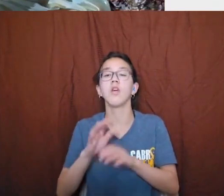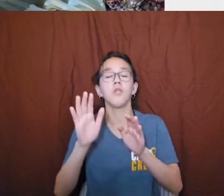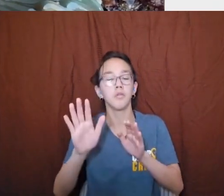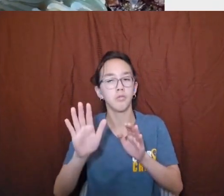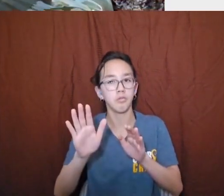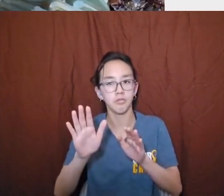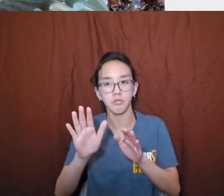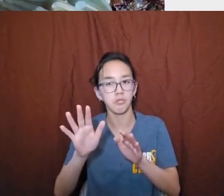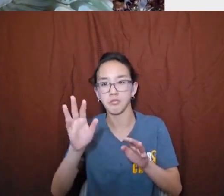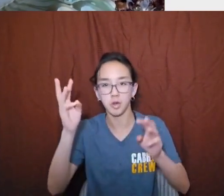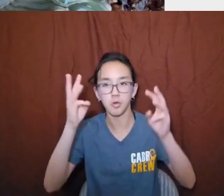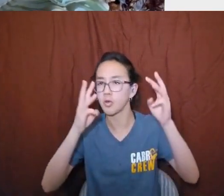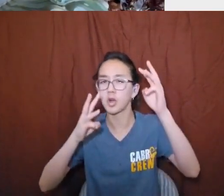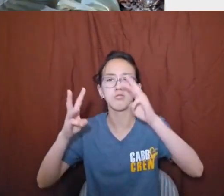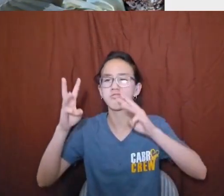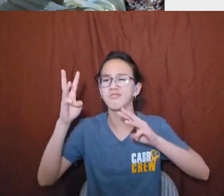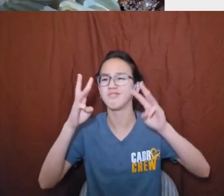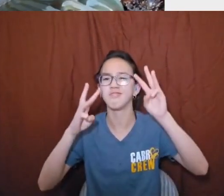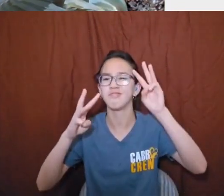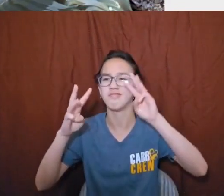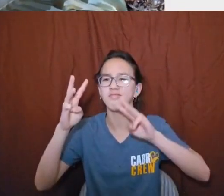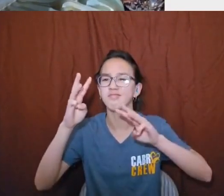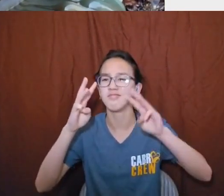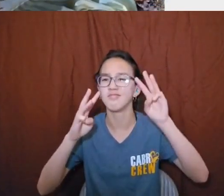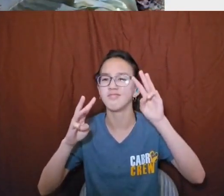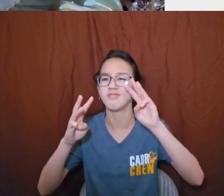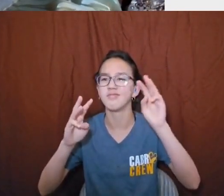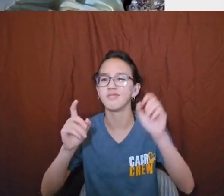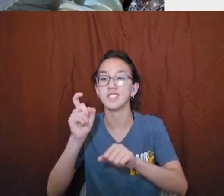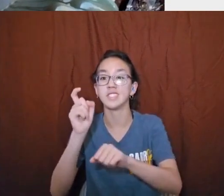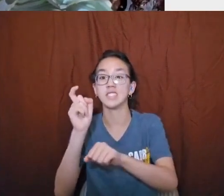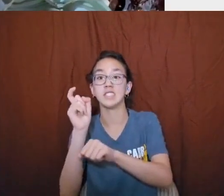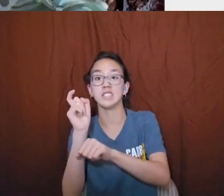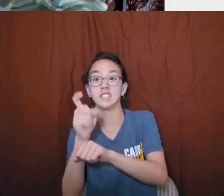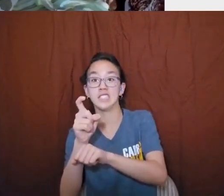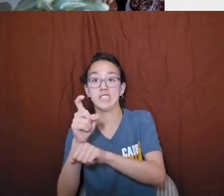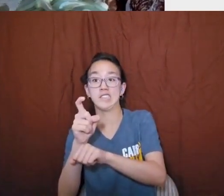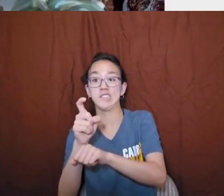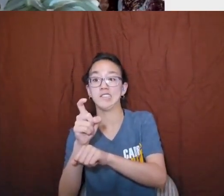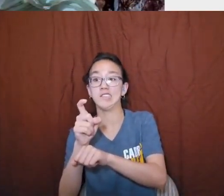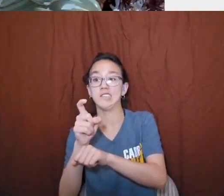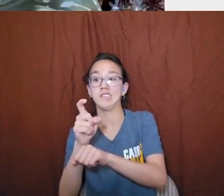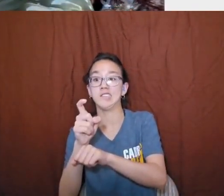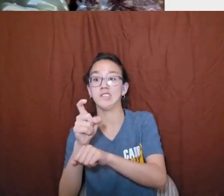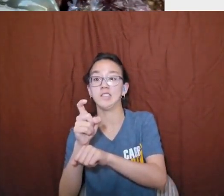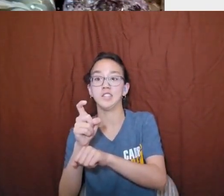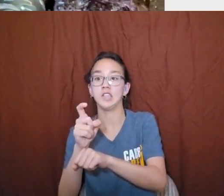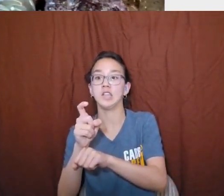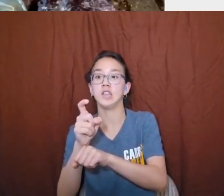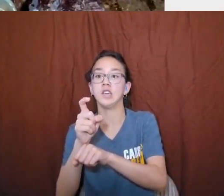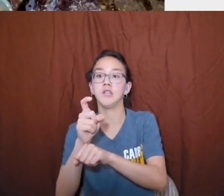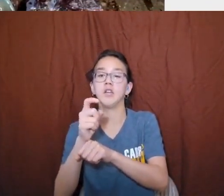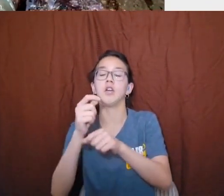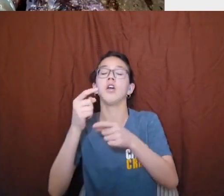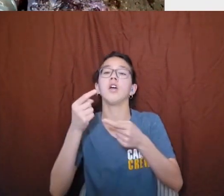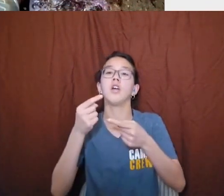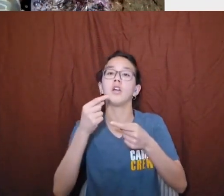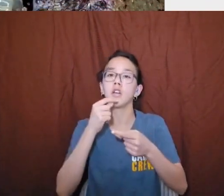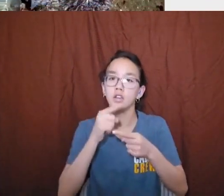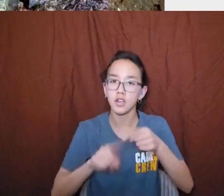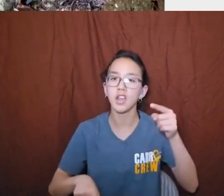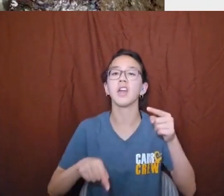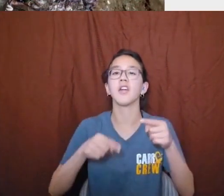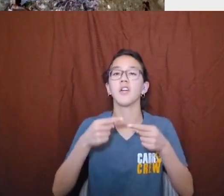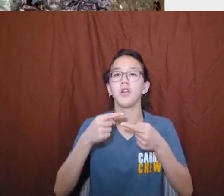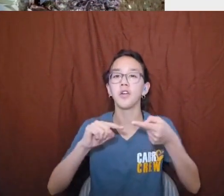But don't worry, that sting, it can't hurt us. We are too